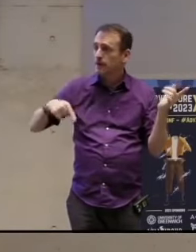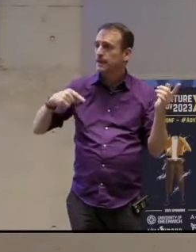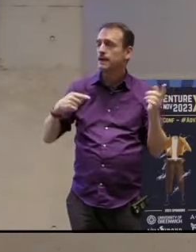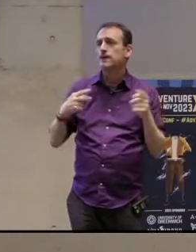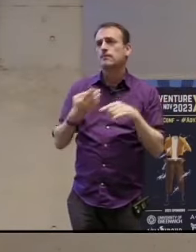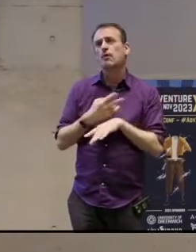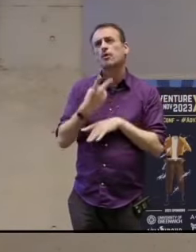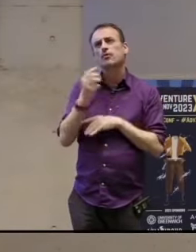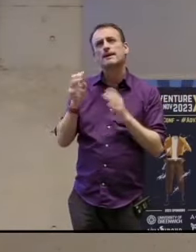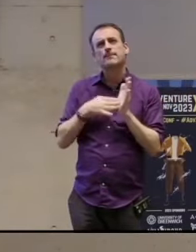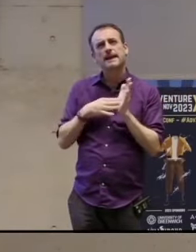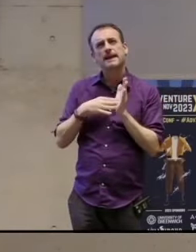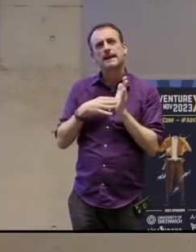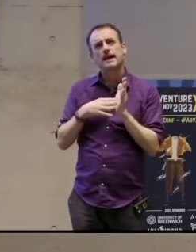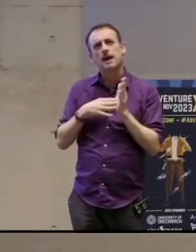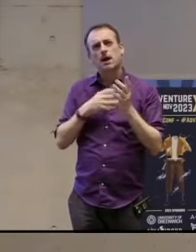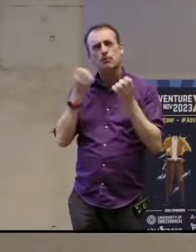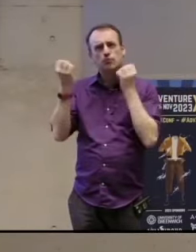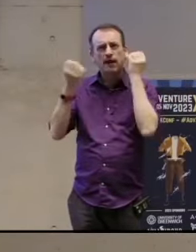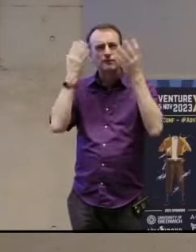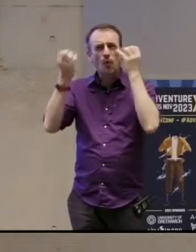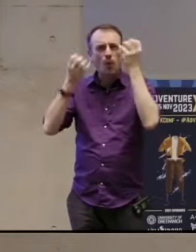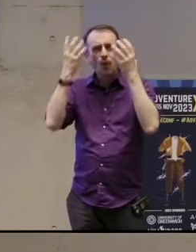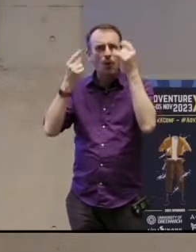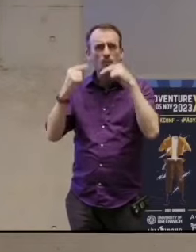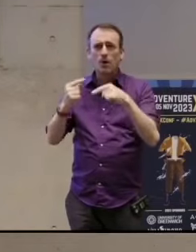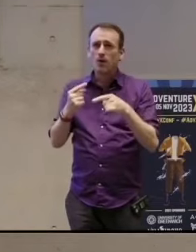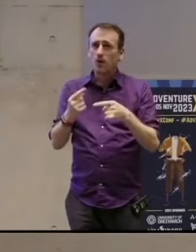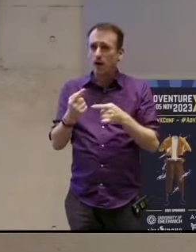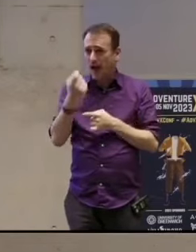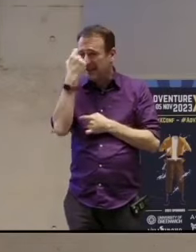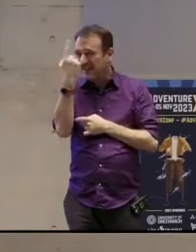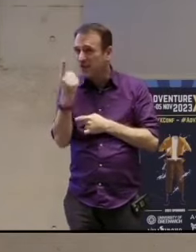know, what this idea was, and it came up with the sort of like